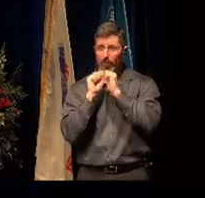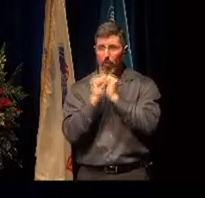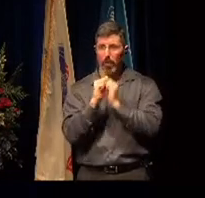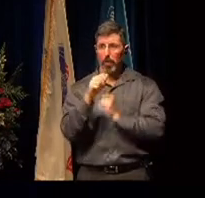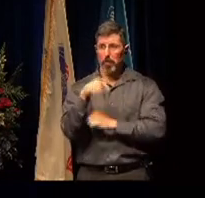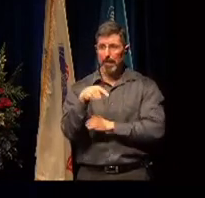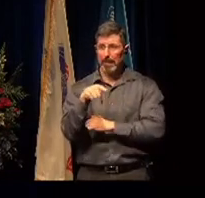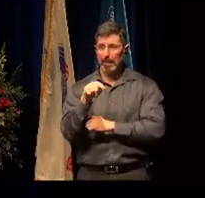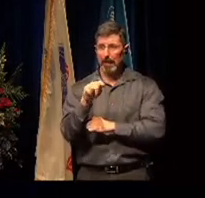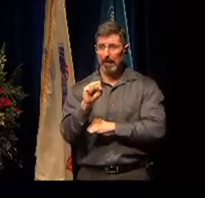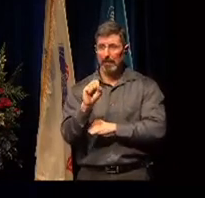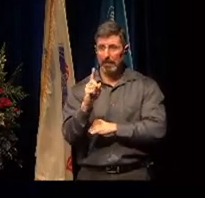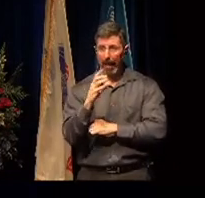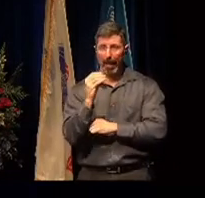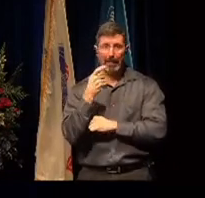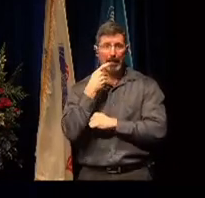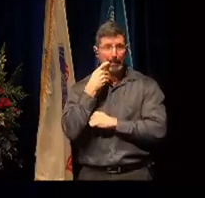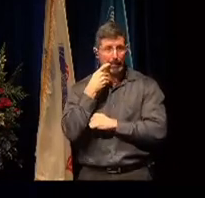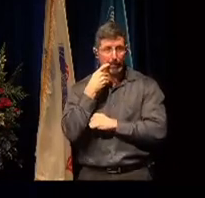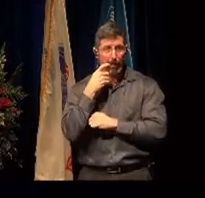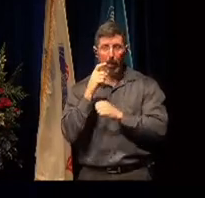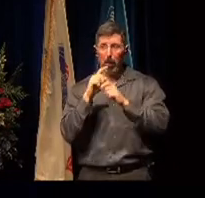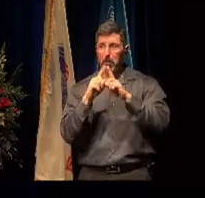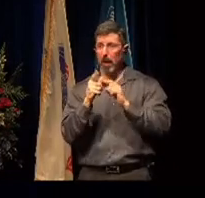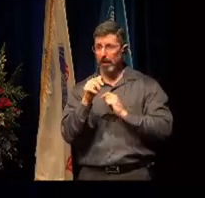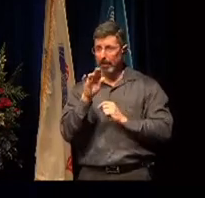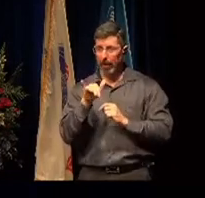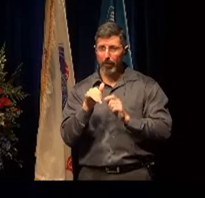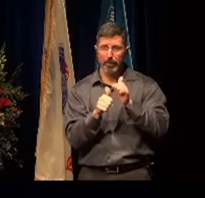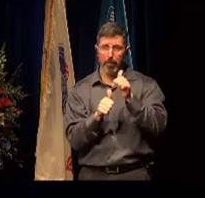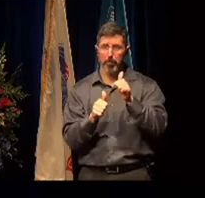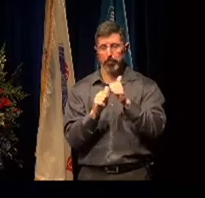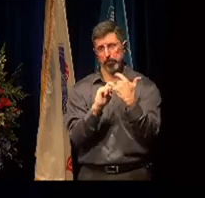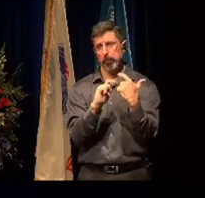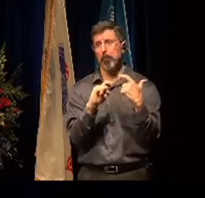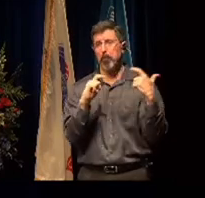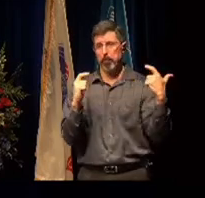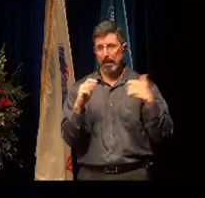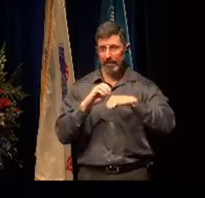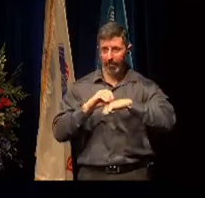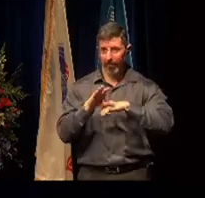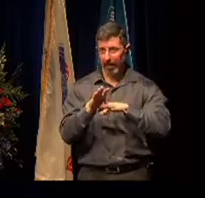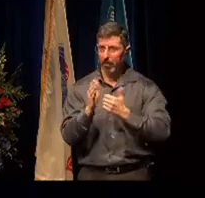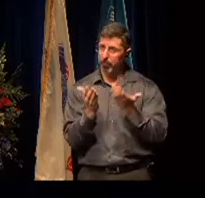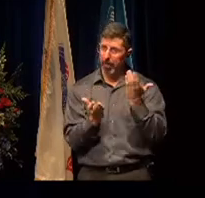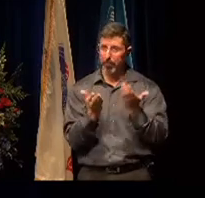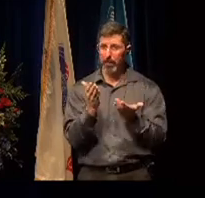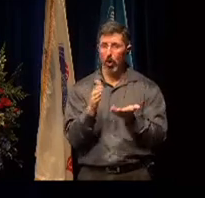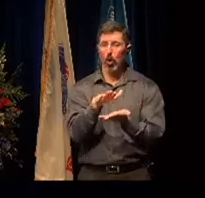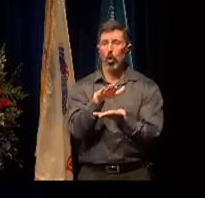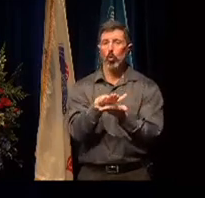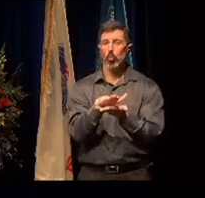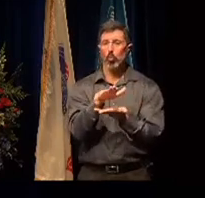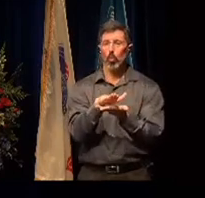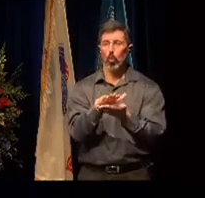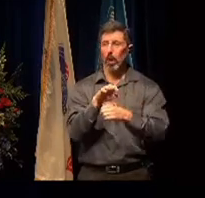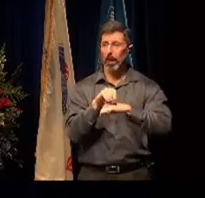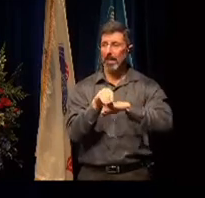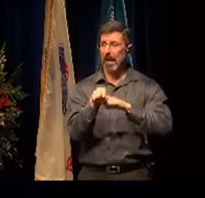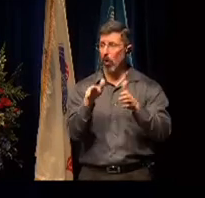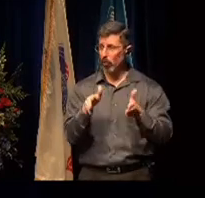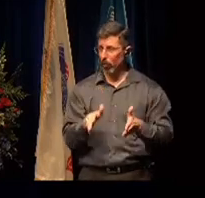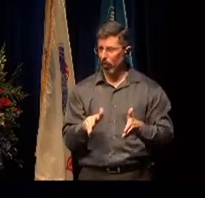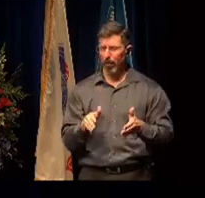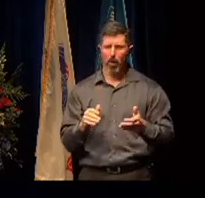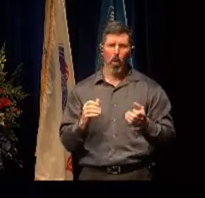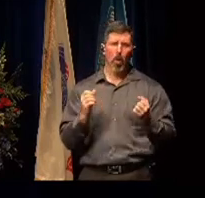use disorders. But Gary's biggest impact may have been as a school counselor. There were countless